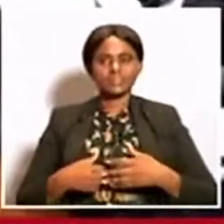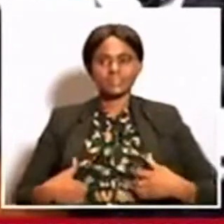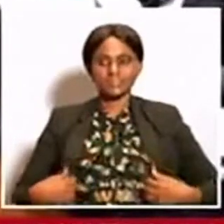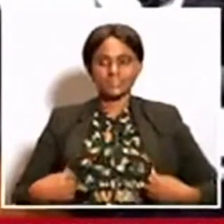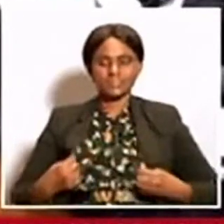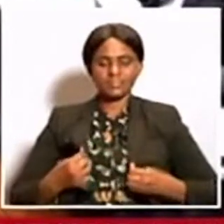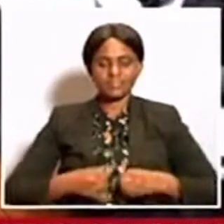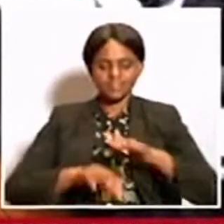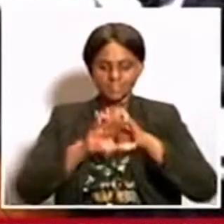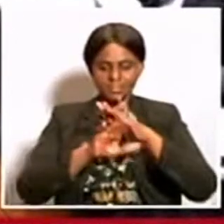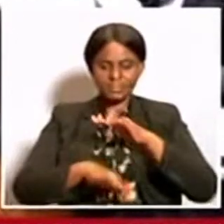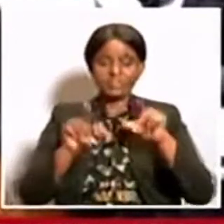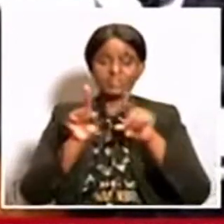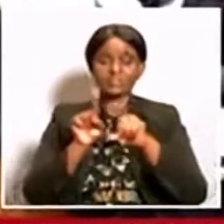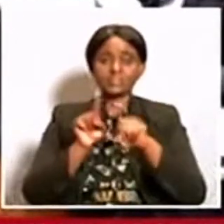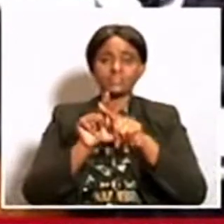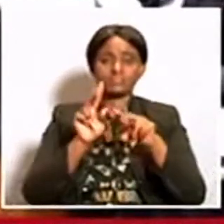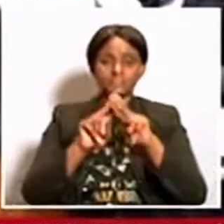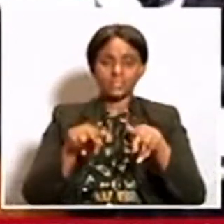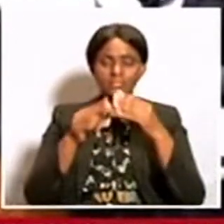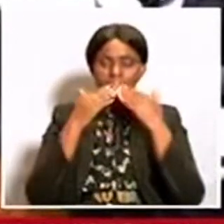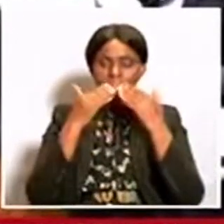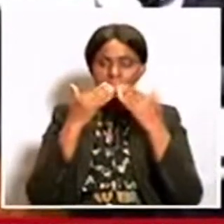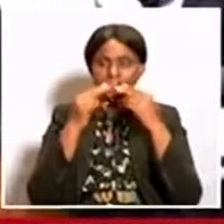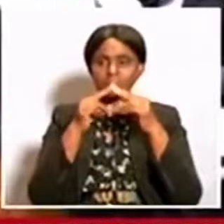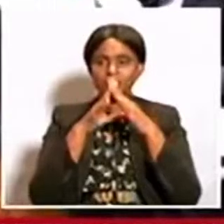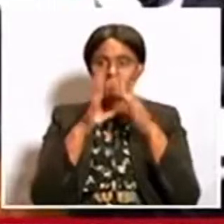On the same chair, thank you very much.